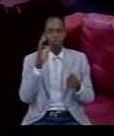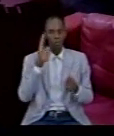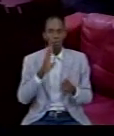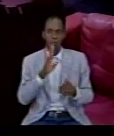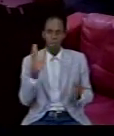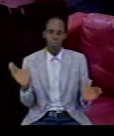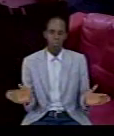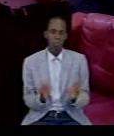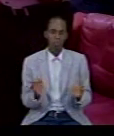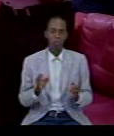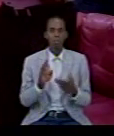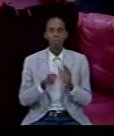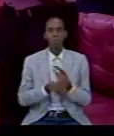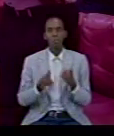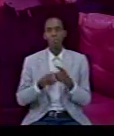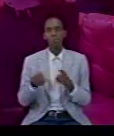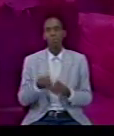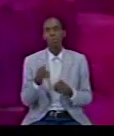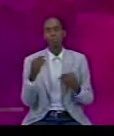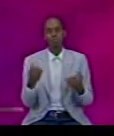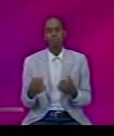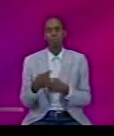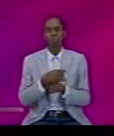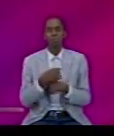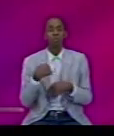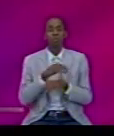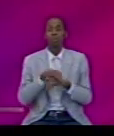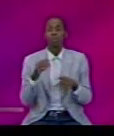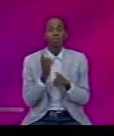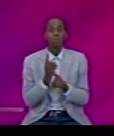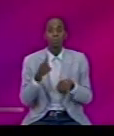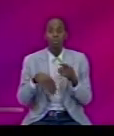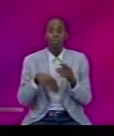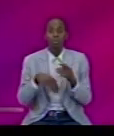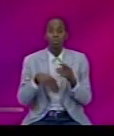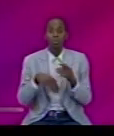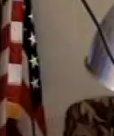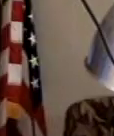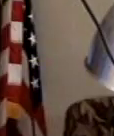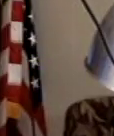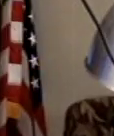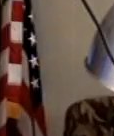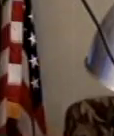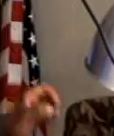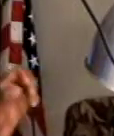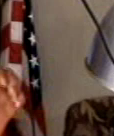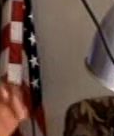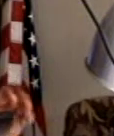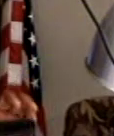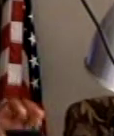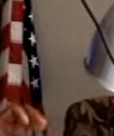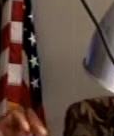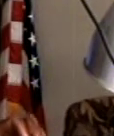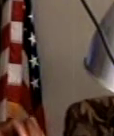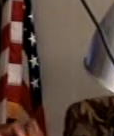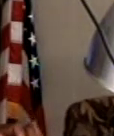need wisdom. We just don't go out. You have to go out in wisdom. Oh Lord,